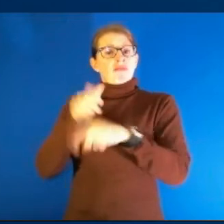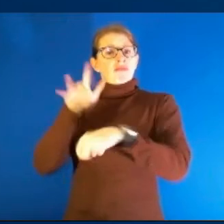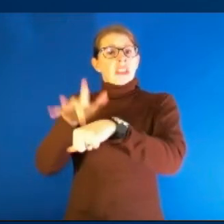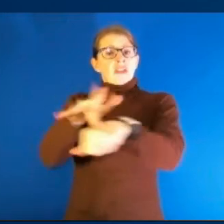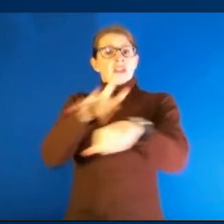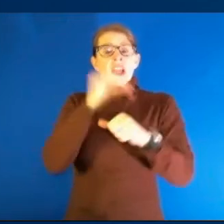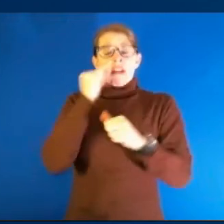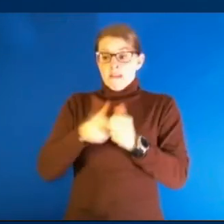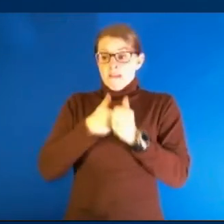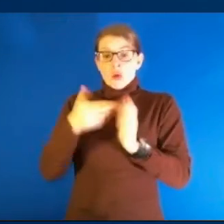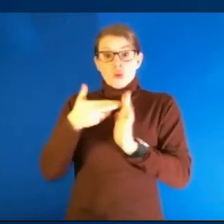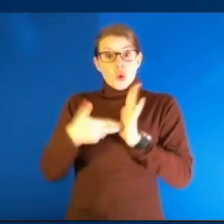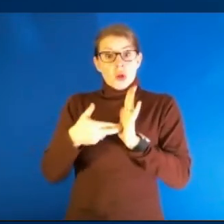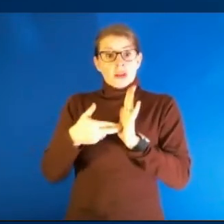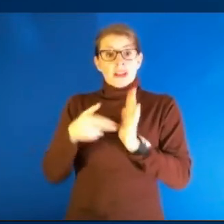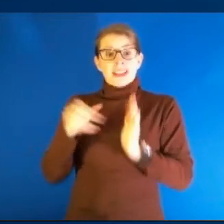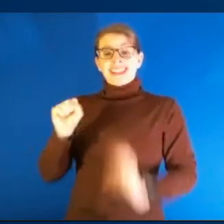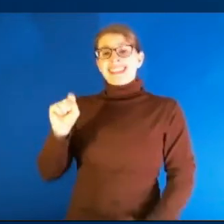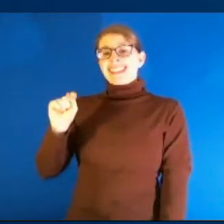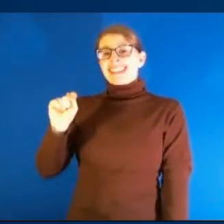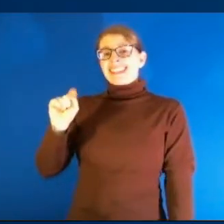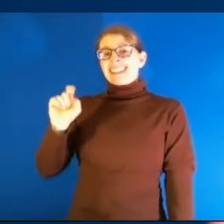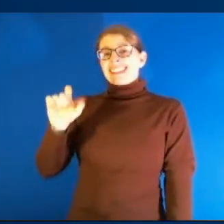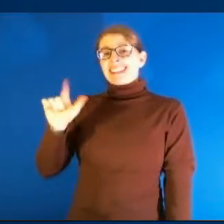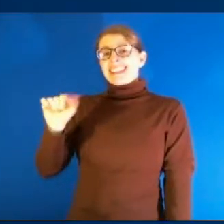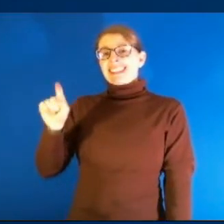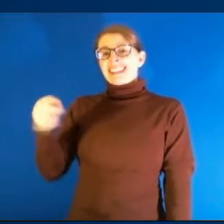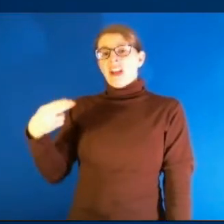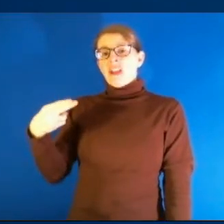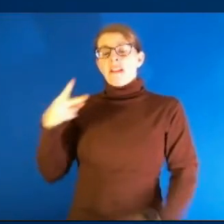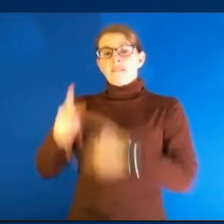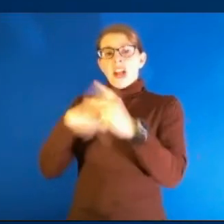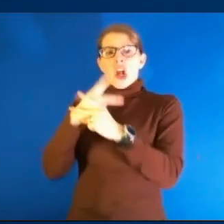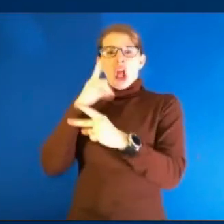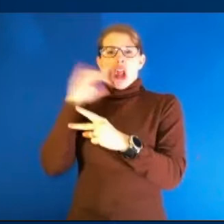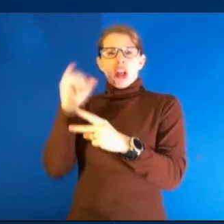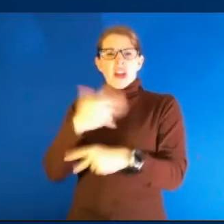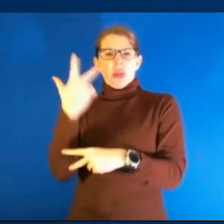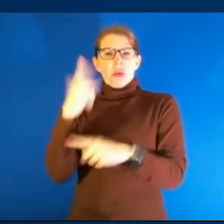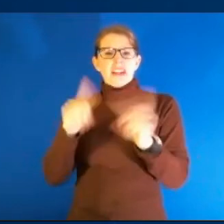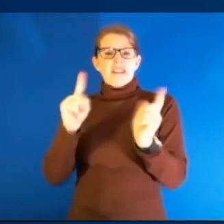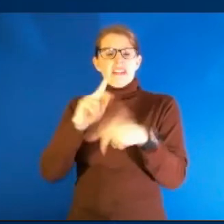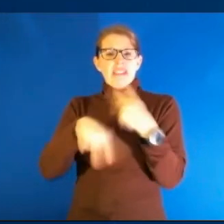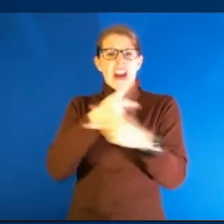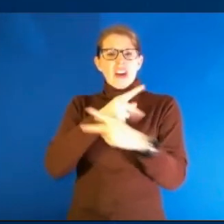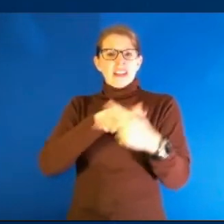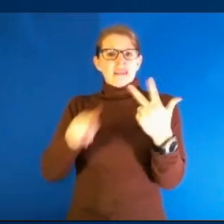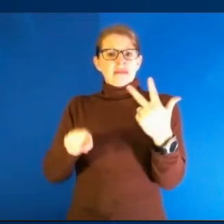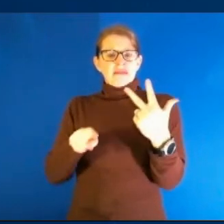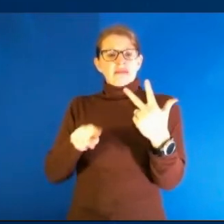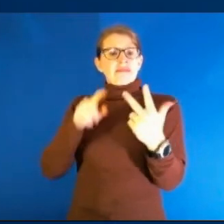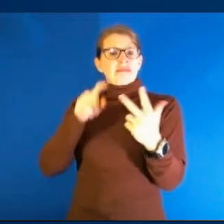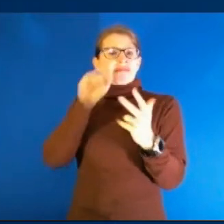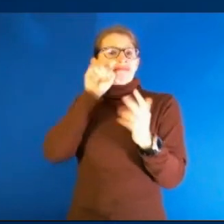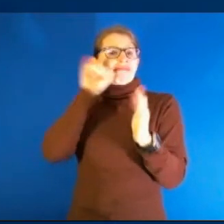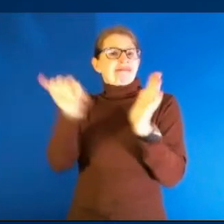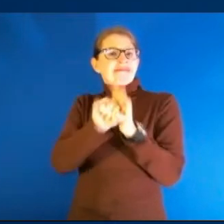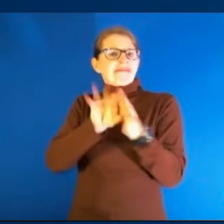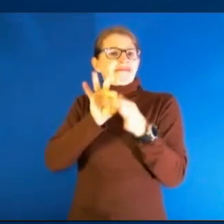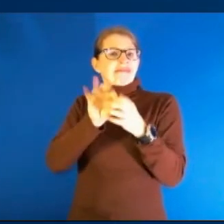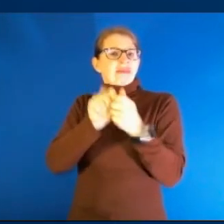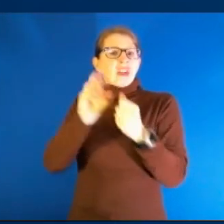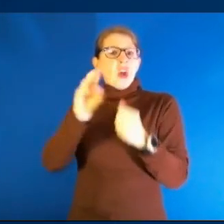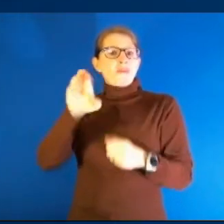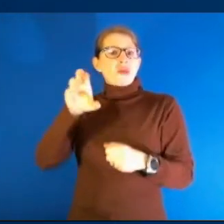new stealth variant, it's no different. There really look like there are 3 different variants so far that have been identified around Omicron.